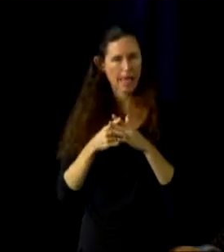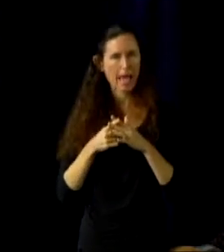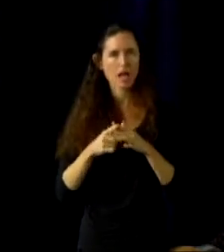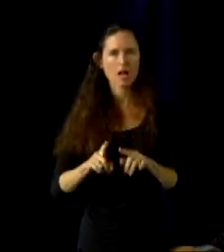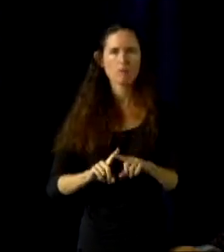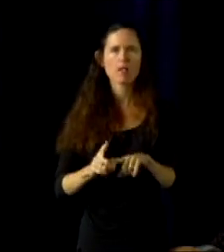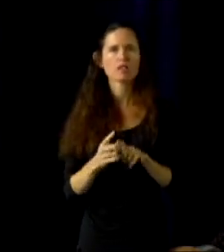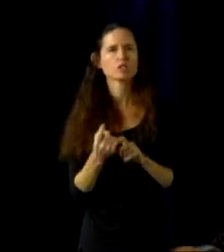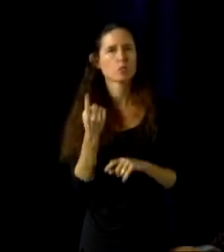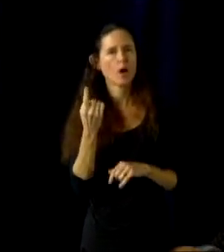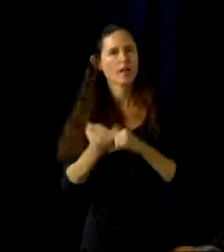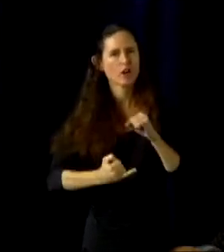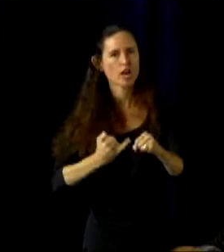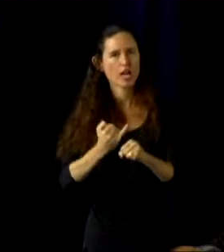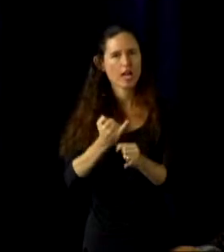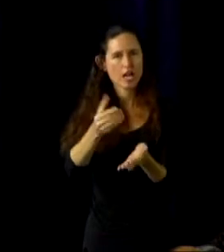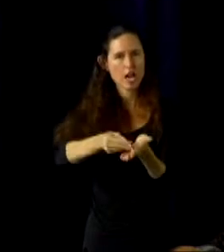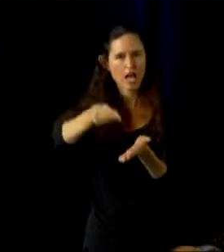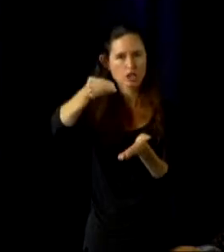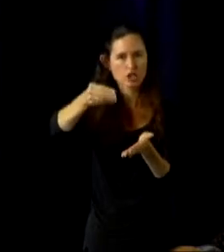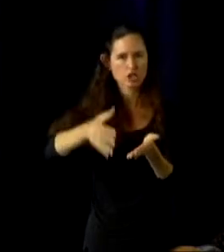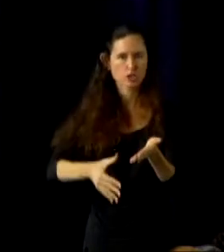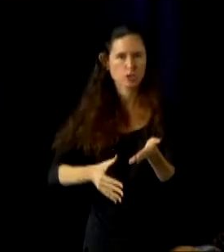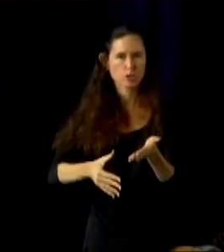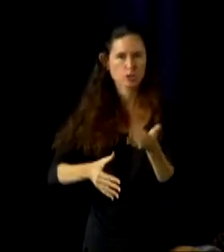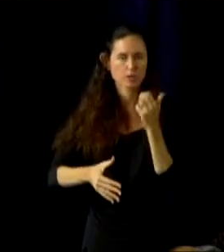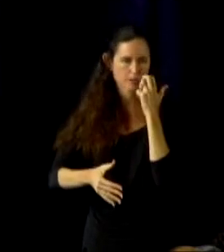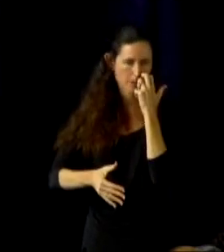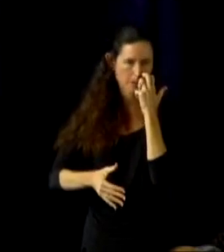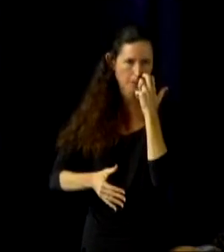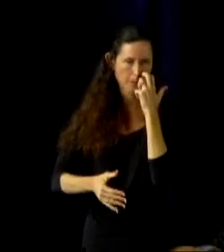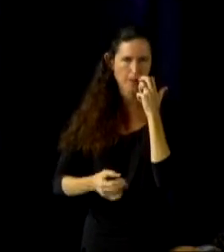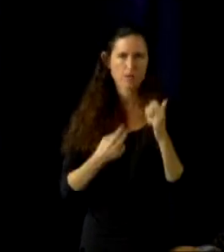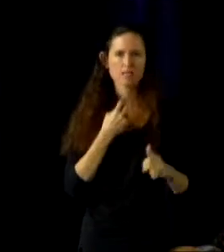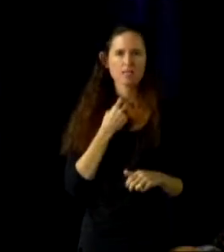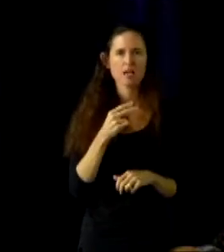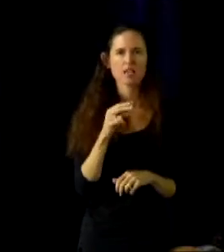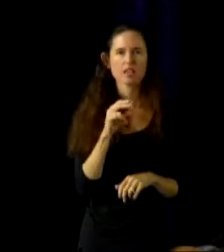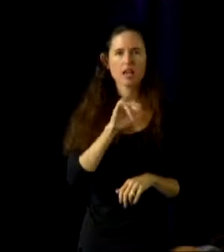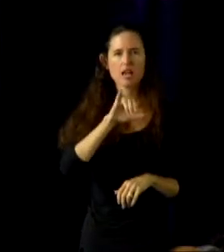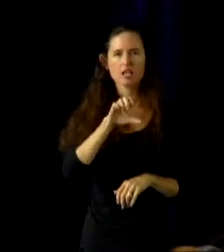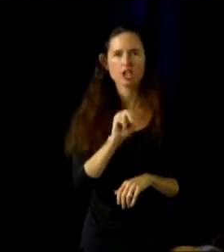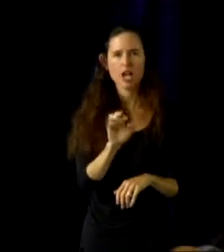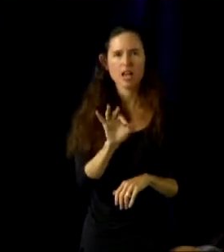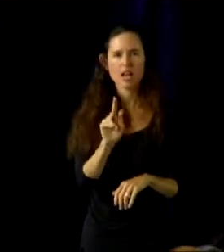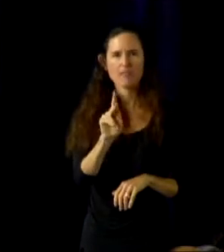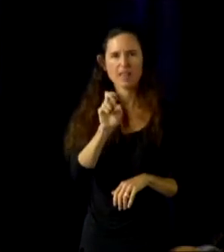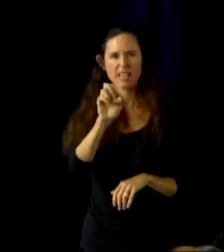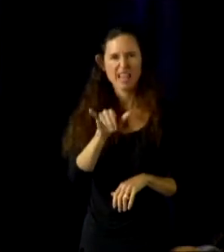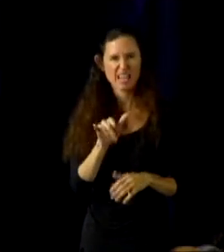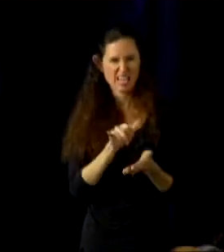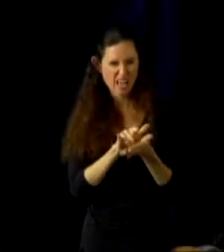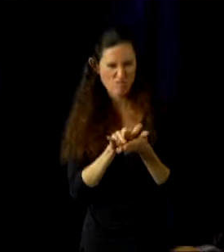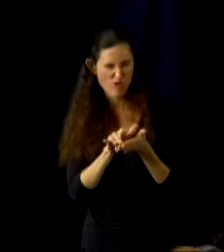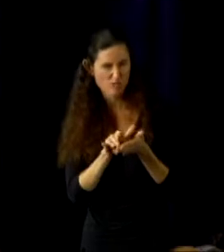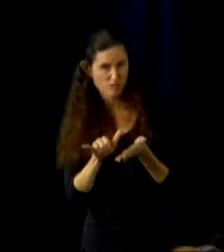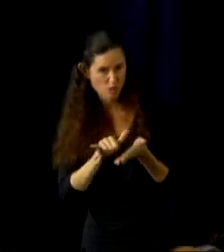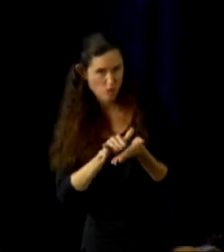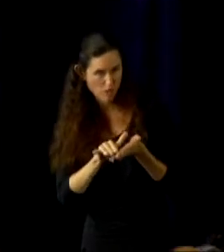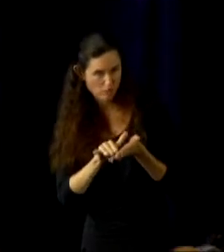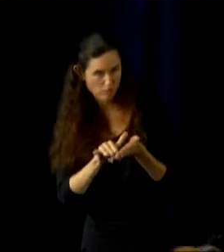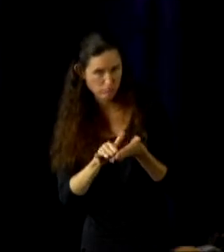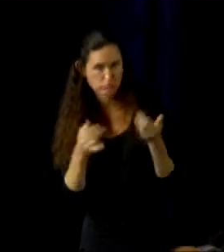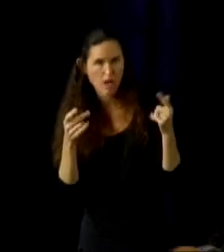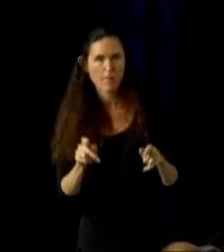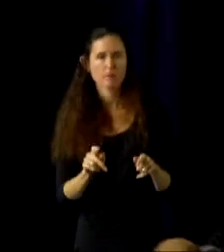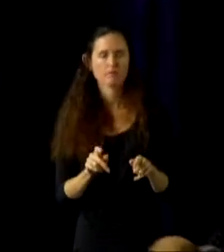was one of our international students stuck at John F. Kennedy Airport in New York. He was being detained